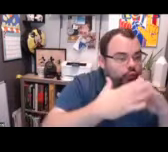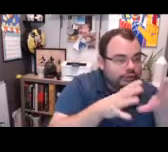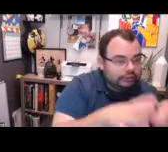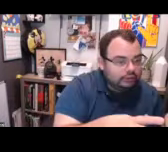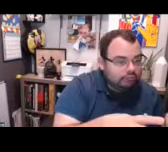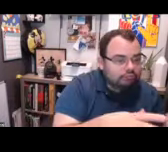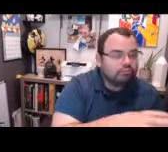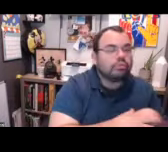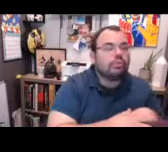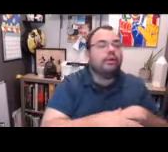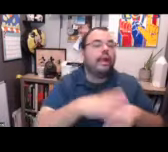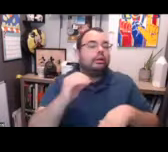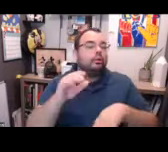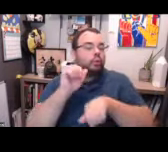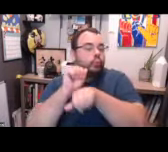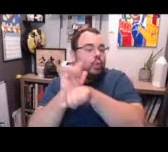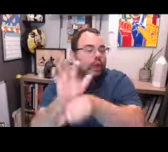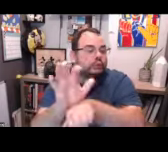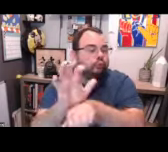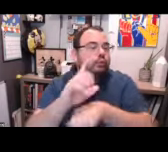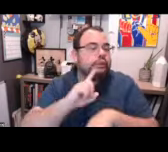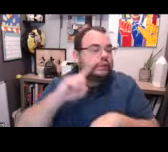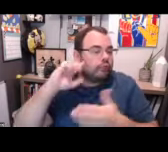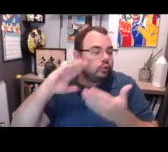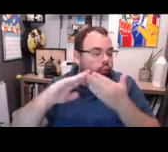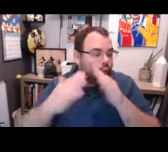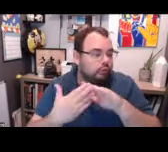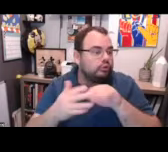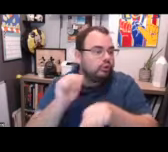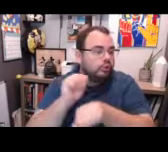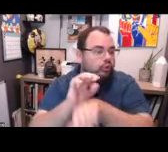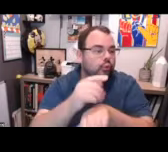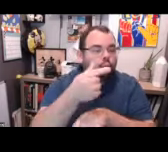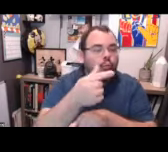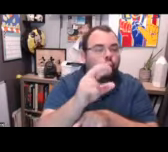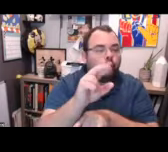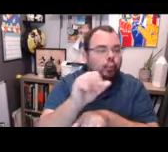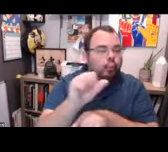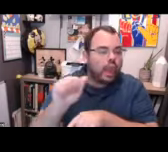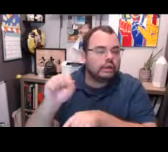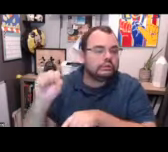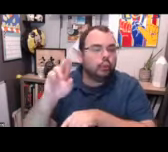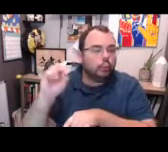deaf educated communities, middle class, and then we have the working class,